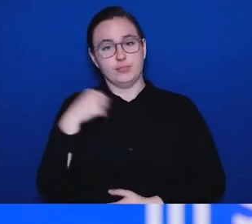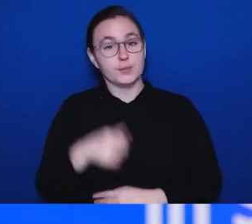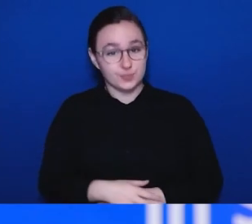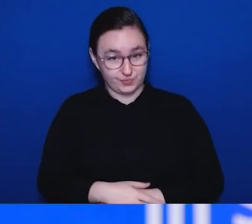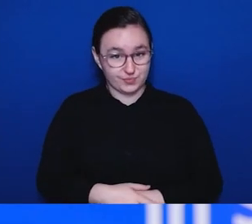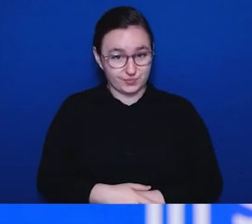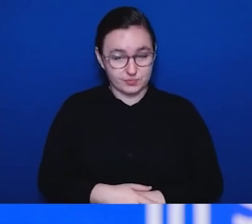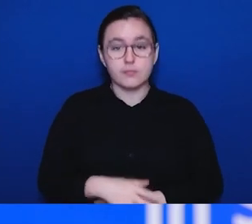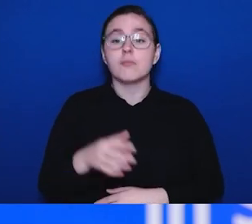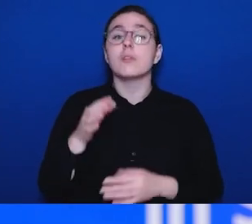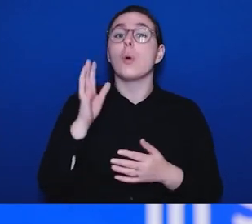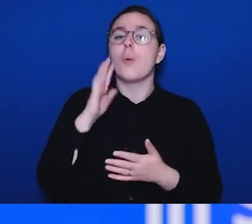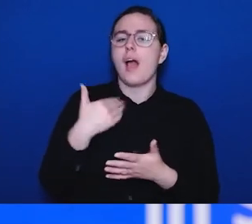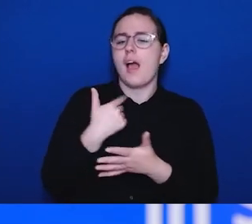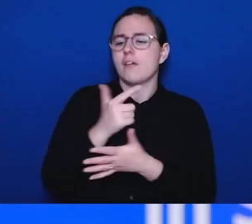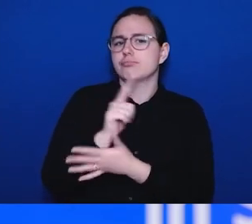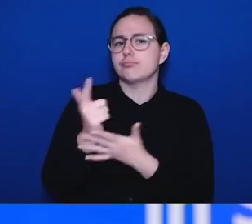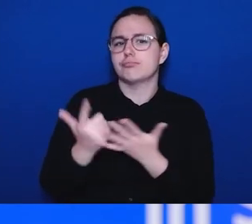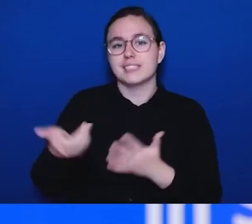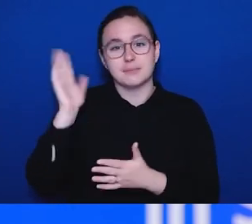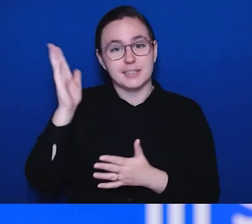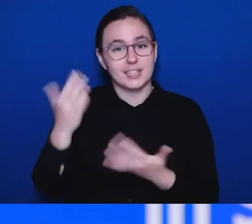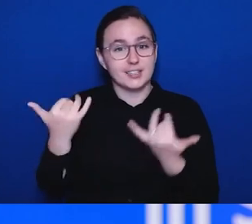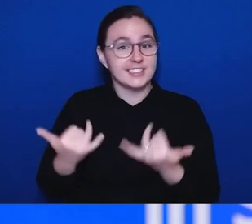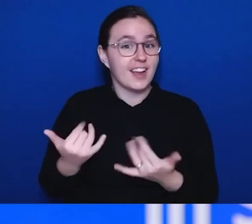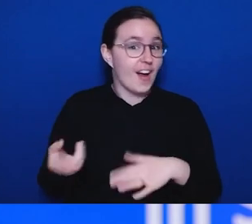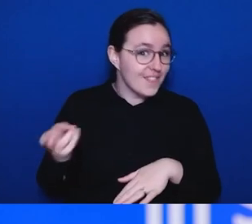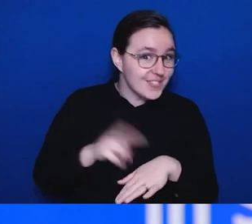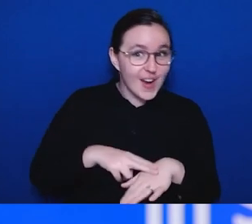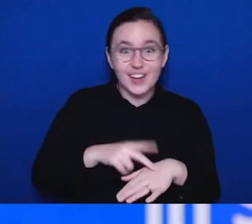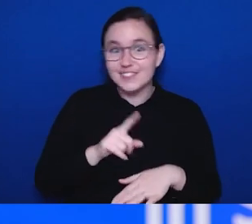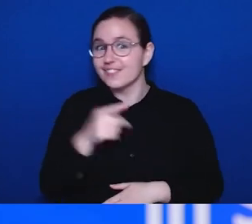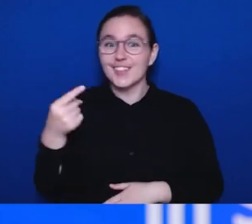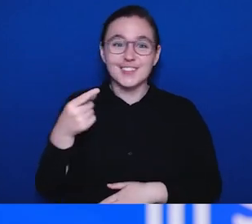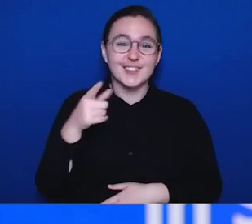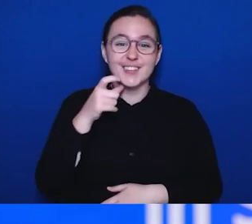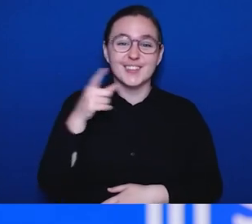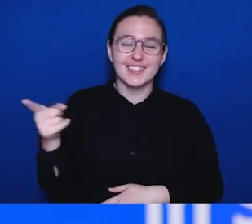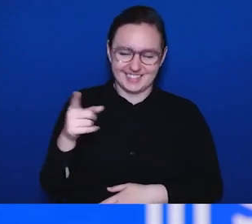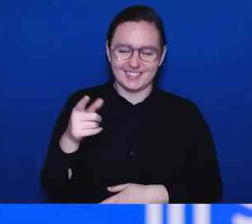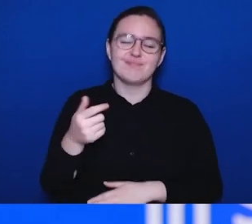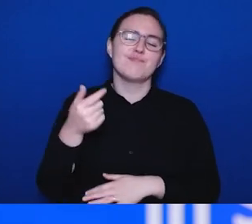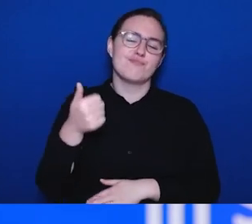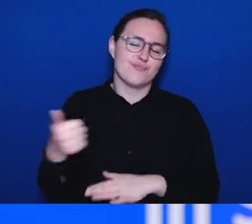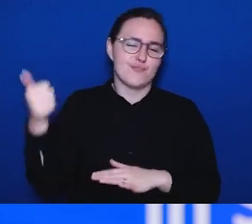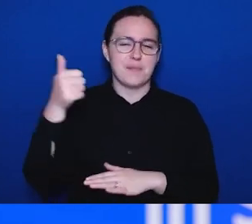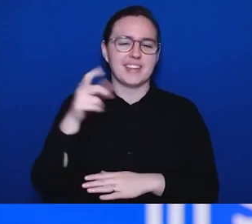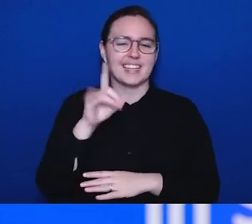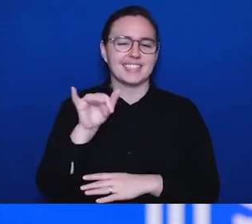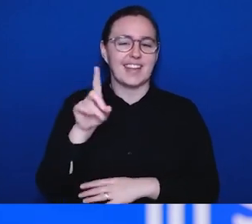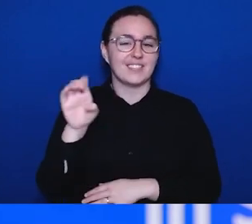proud every day. I want to, first of all, present you who is going to be speaking today, of course.